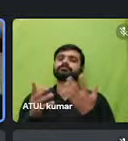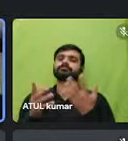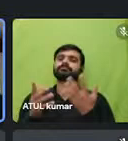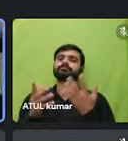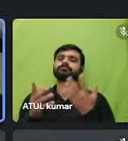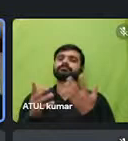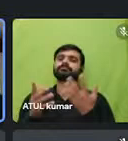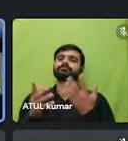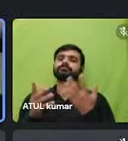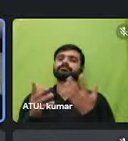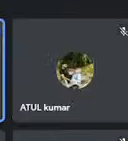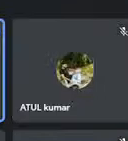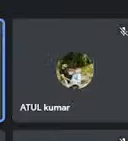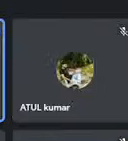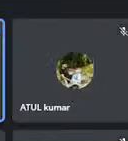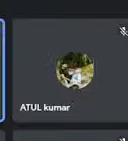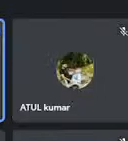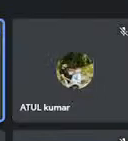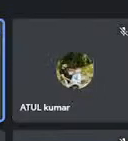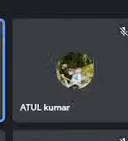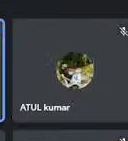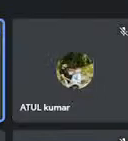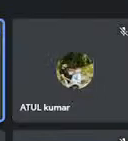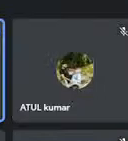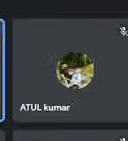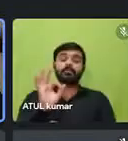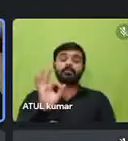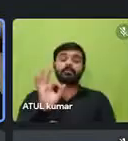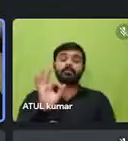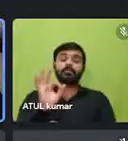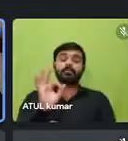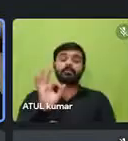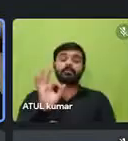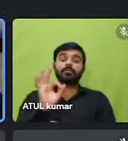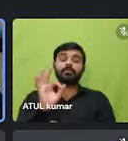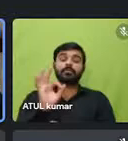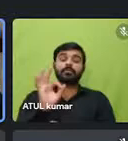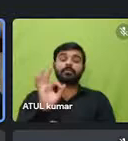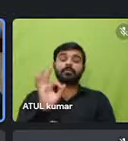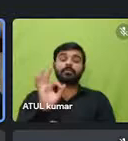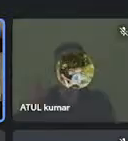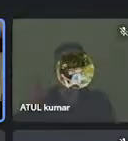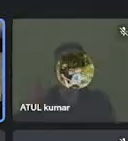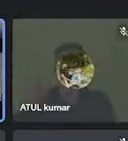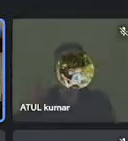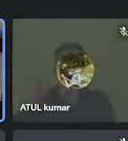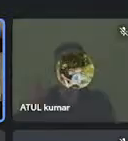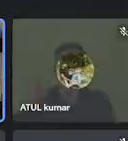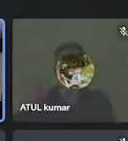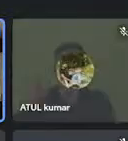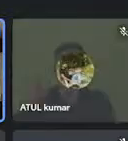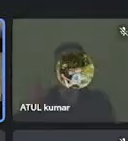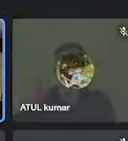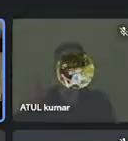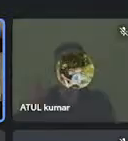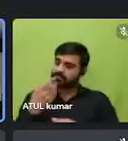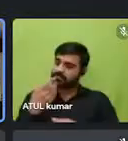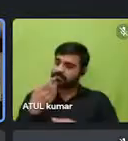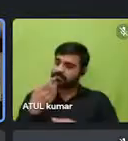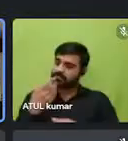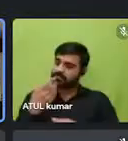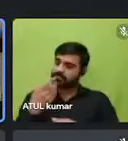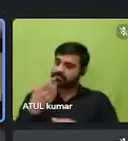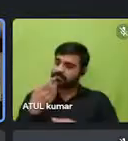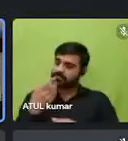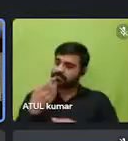already deprived of language. It's important for professionals not to perpetuate misinformation and tell parents,